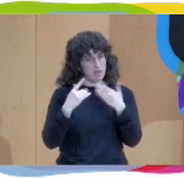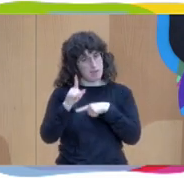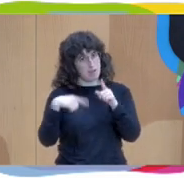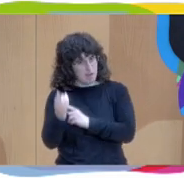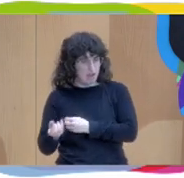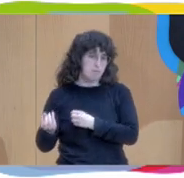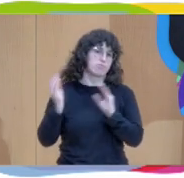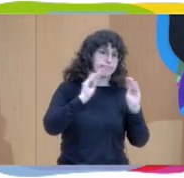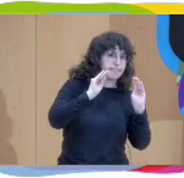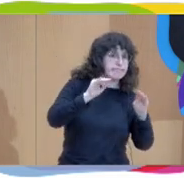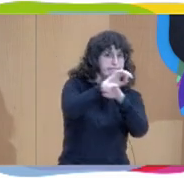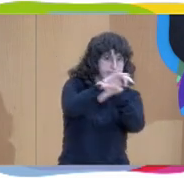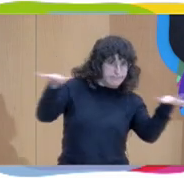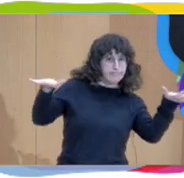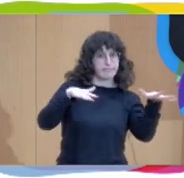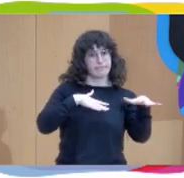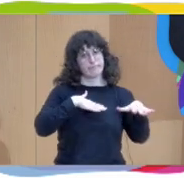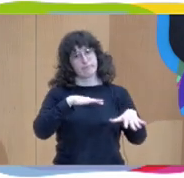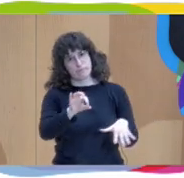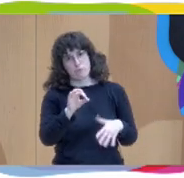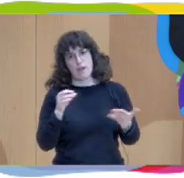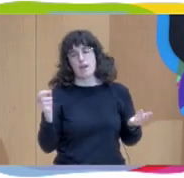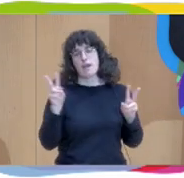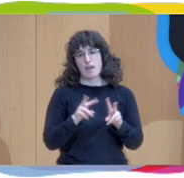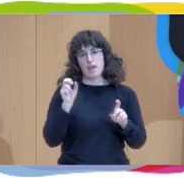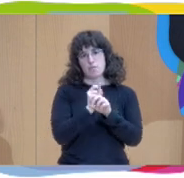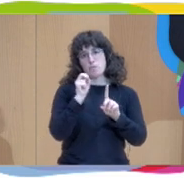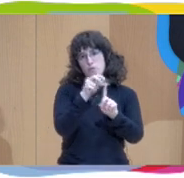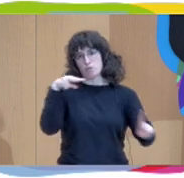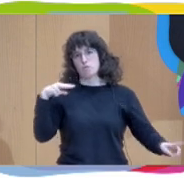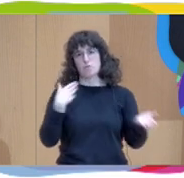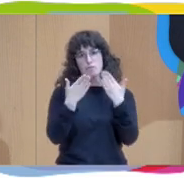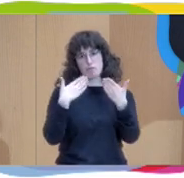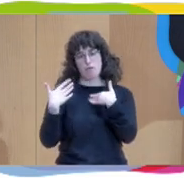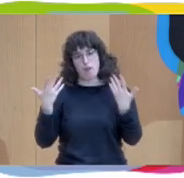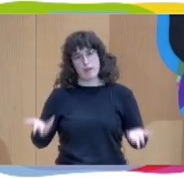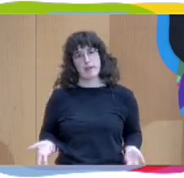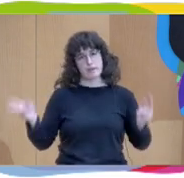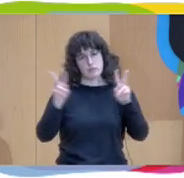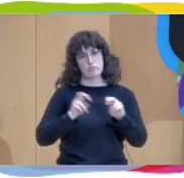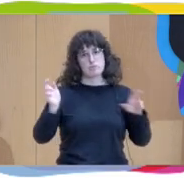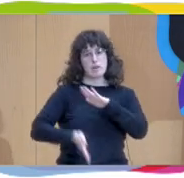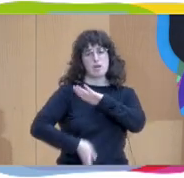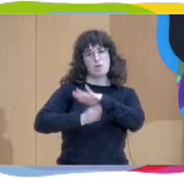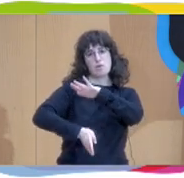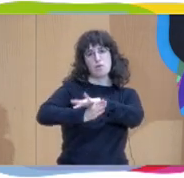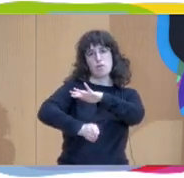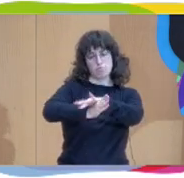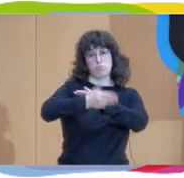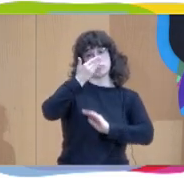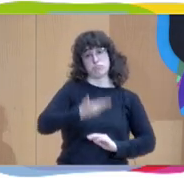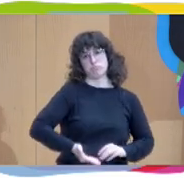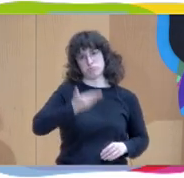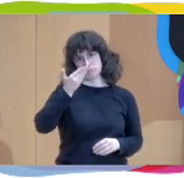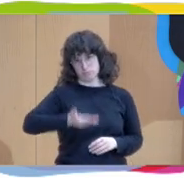approach. And in this sense, the continuity is very important. We have now 48